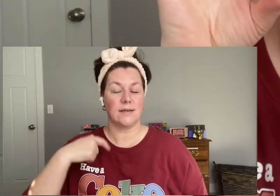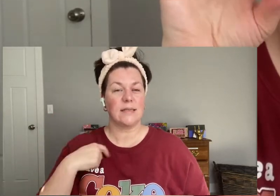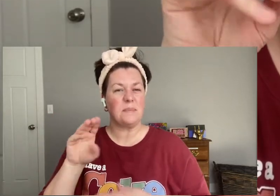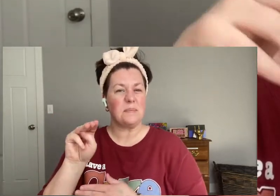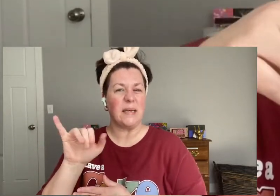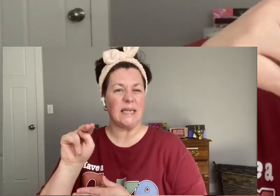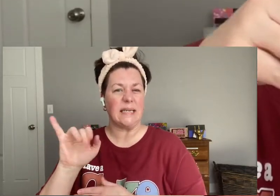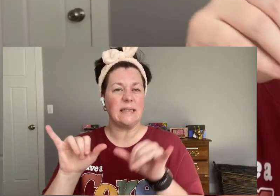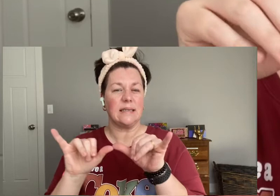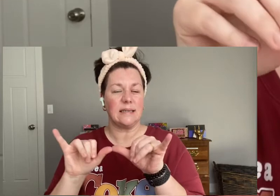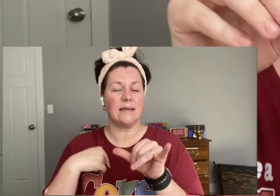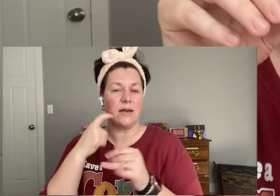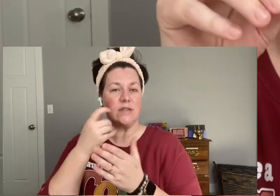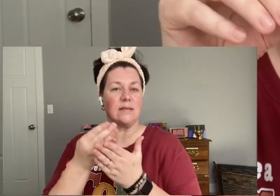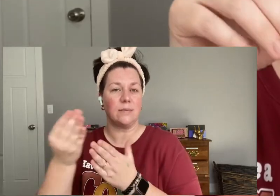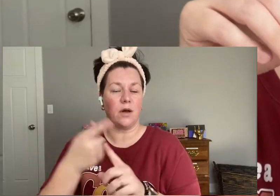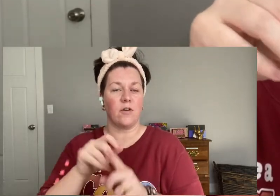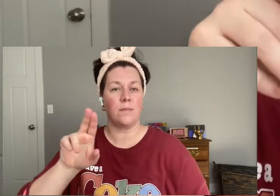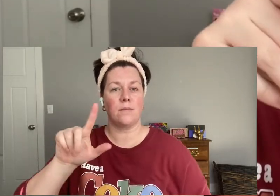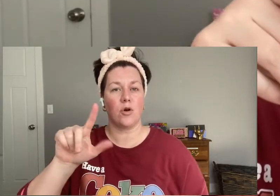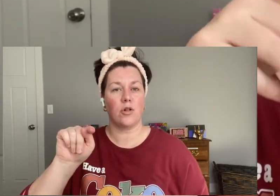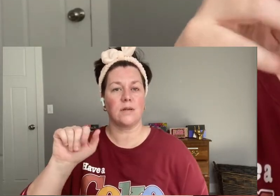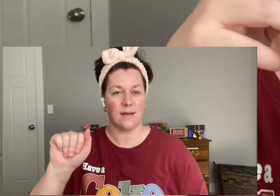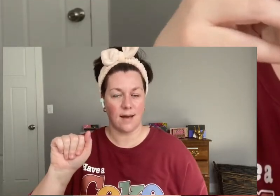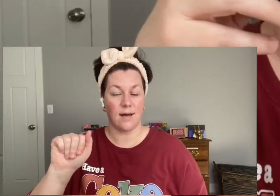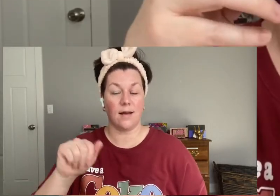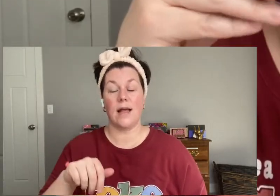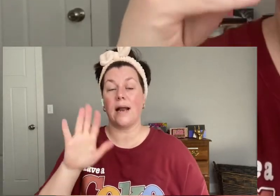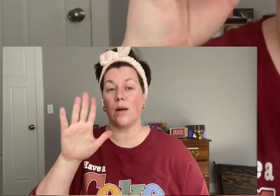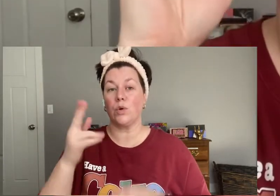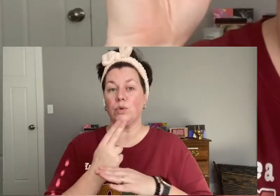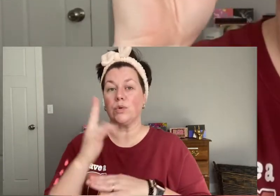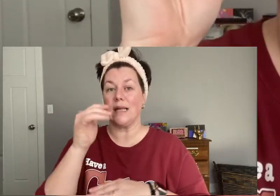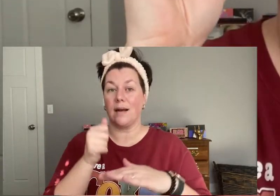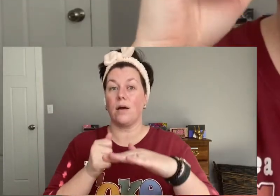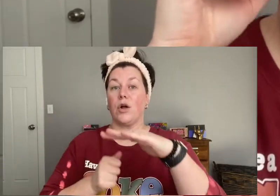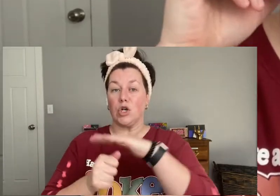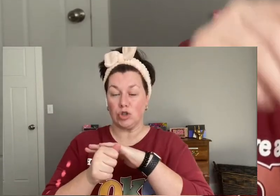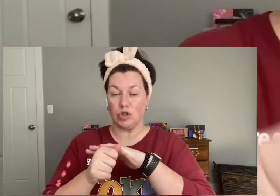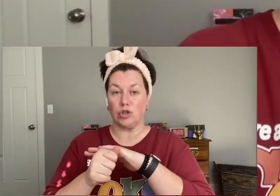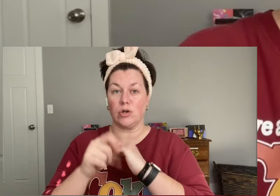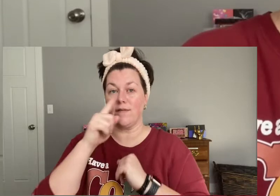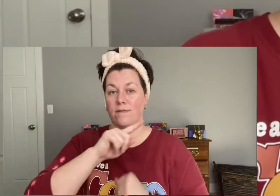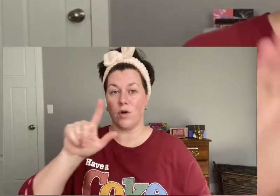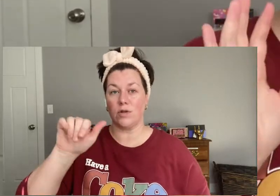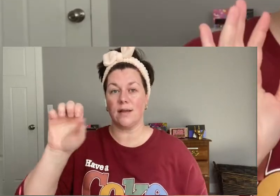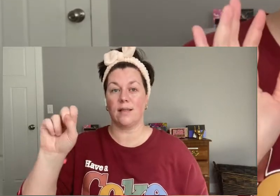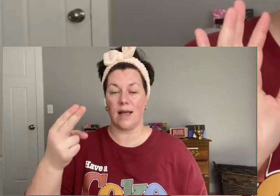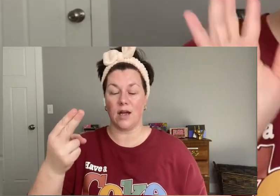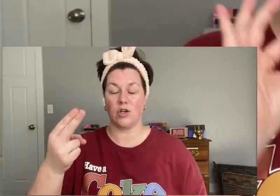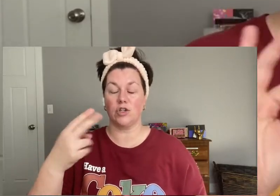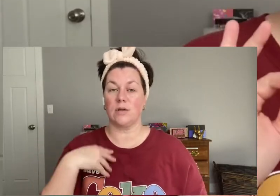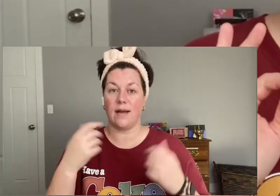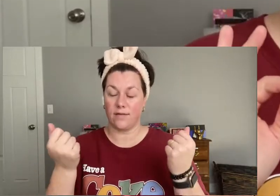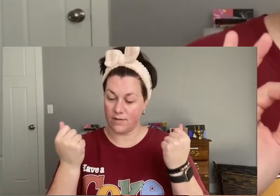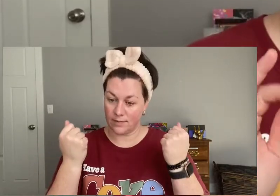Lashes. This is a mini size that I recently got from Ulta, and I am going to be trying that out. And that